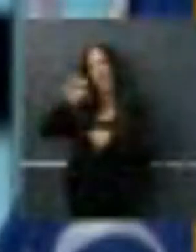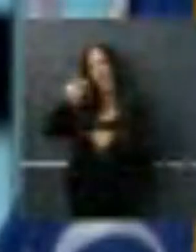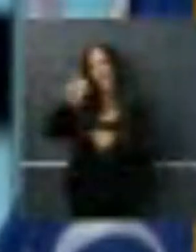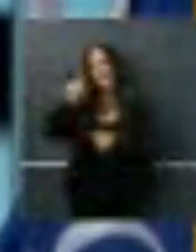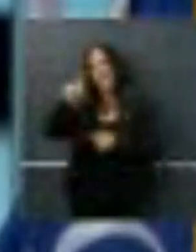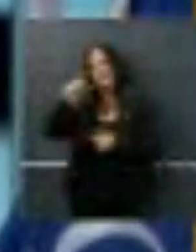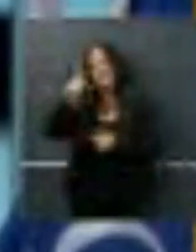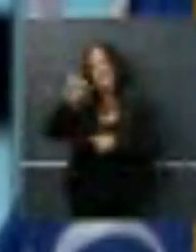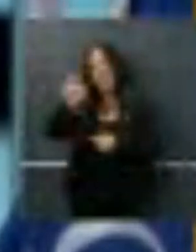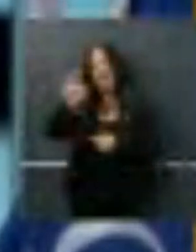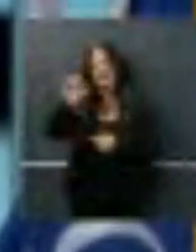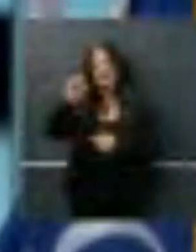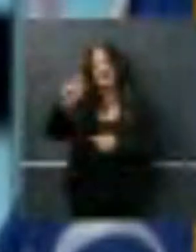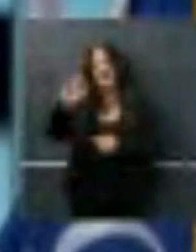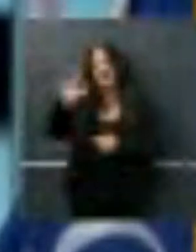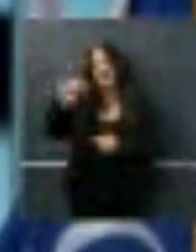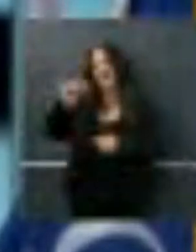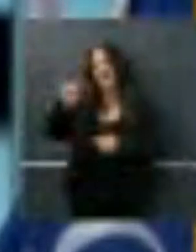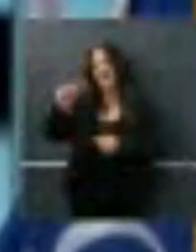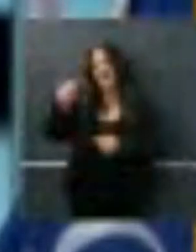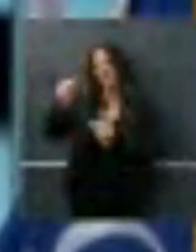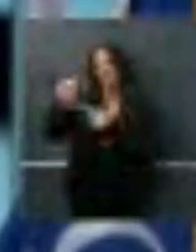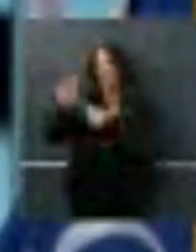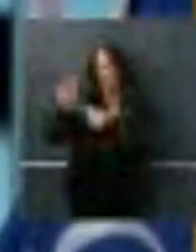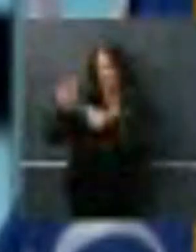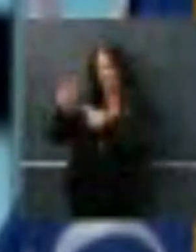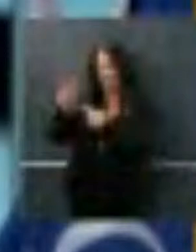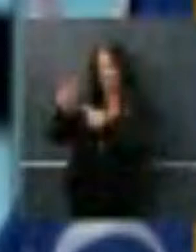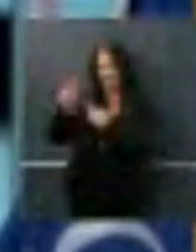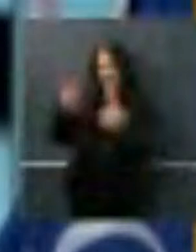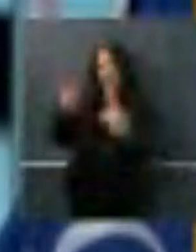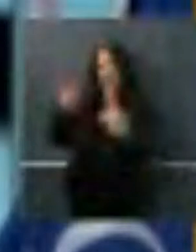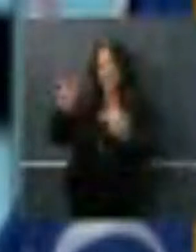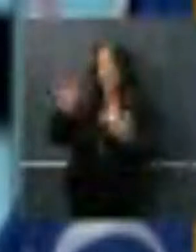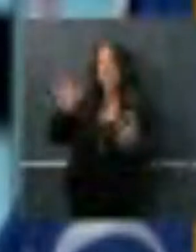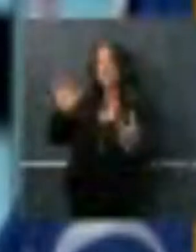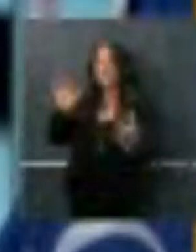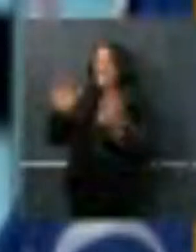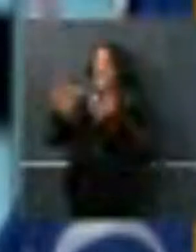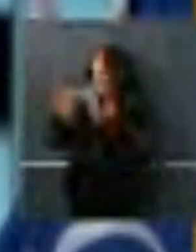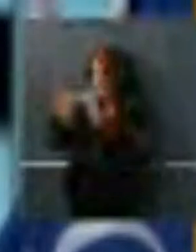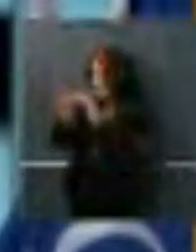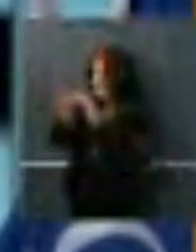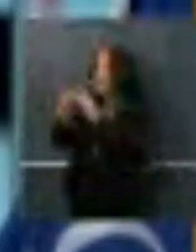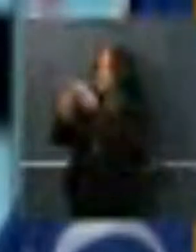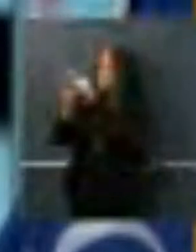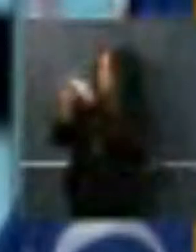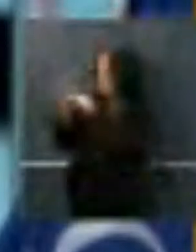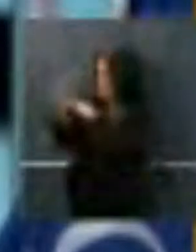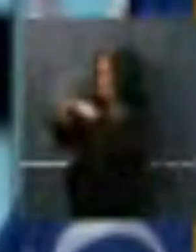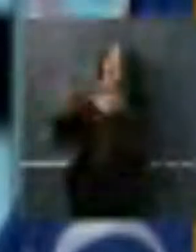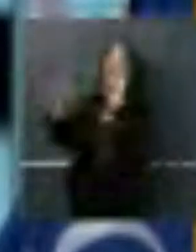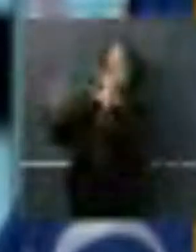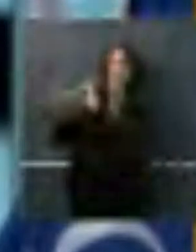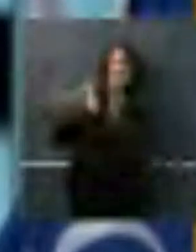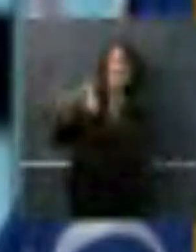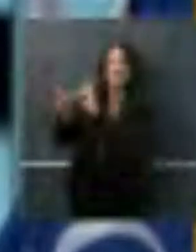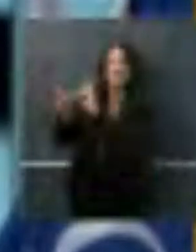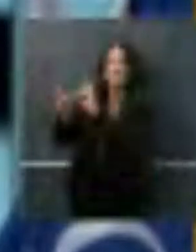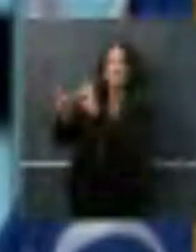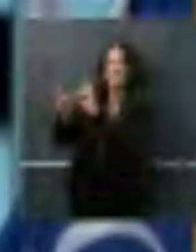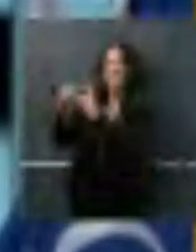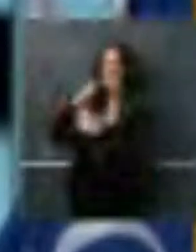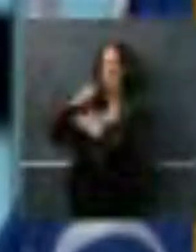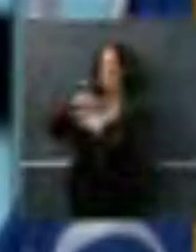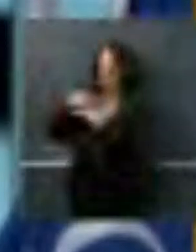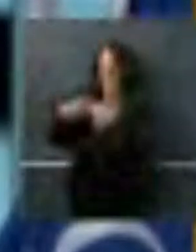covid19.ca.gov to links to those 3 loan programs and assistance. And I remind everybody, final words before I open up to